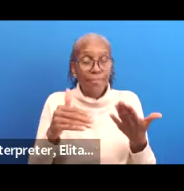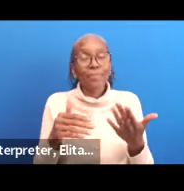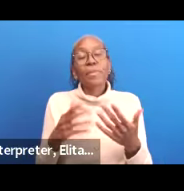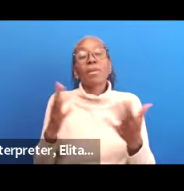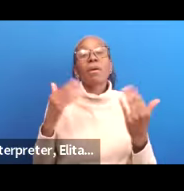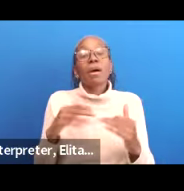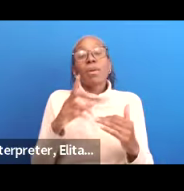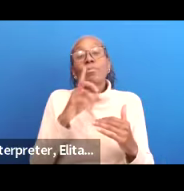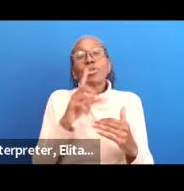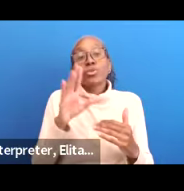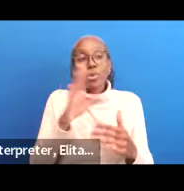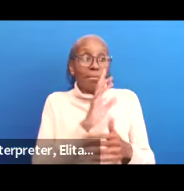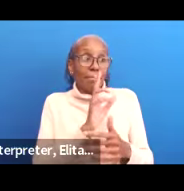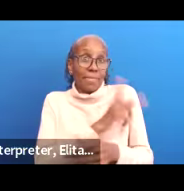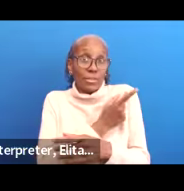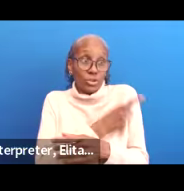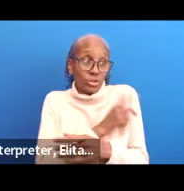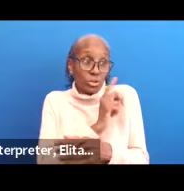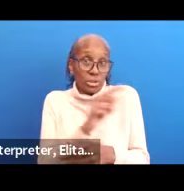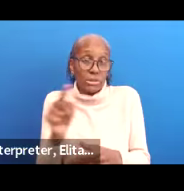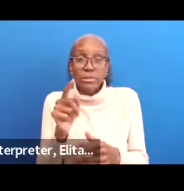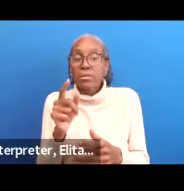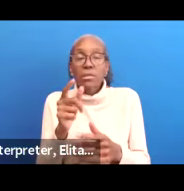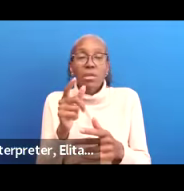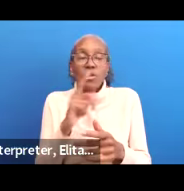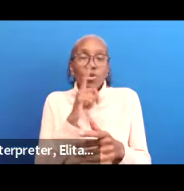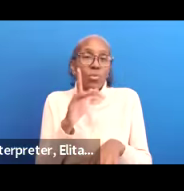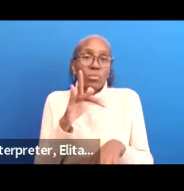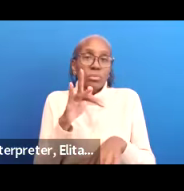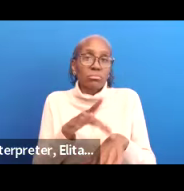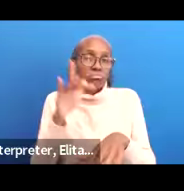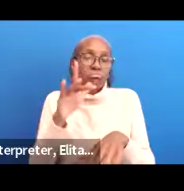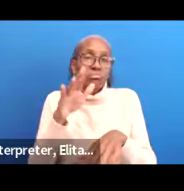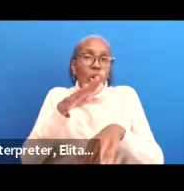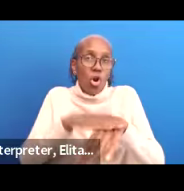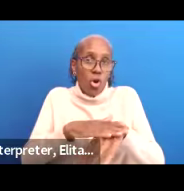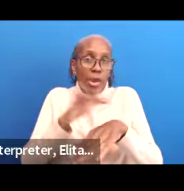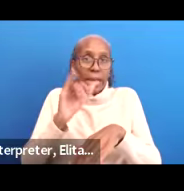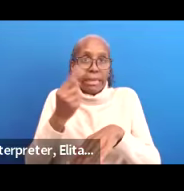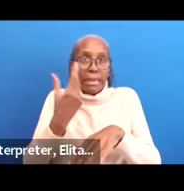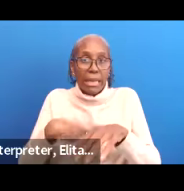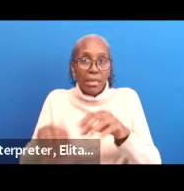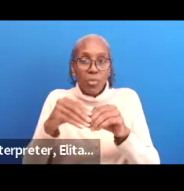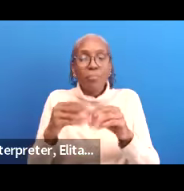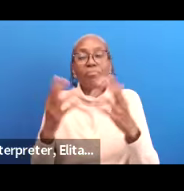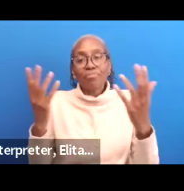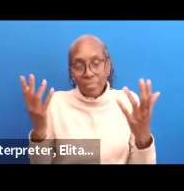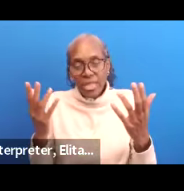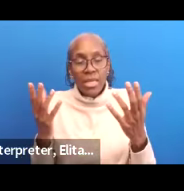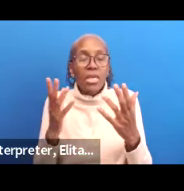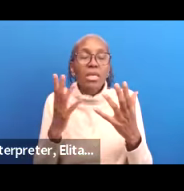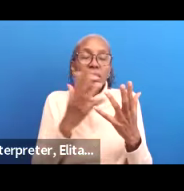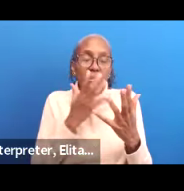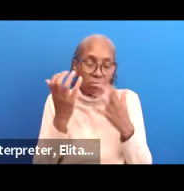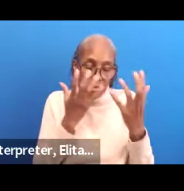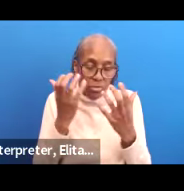that our patients stay off of it. And I know it's miserable